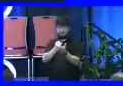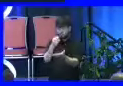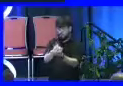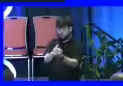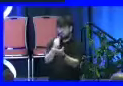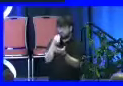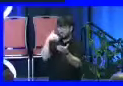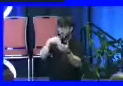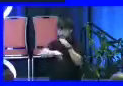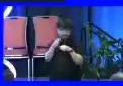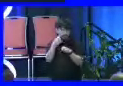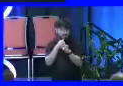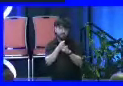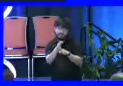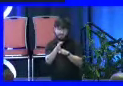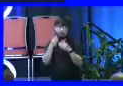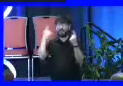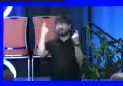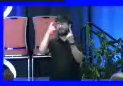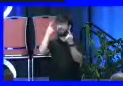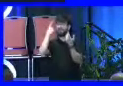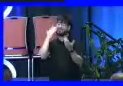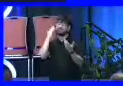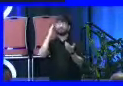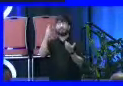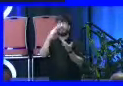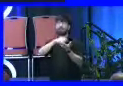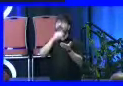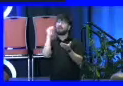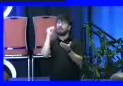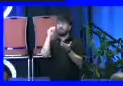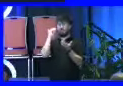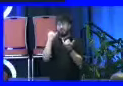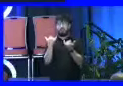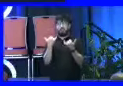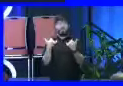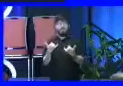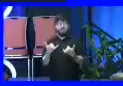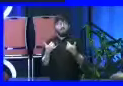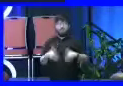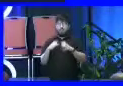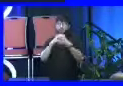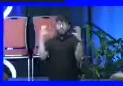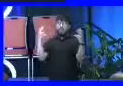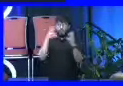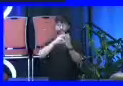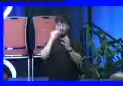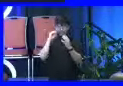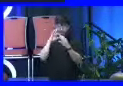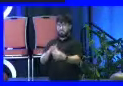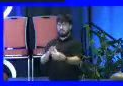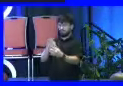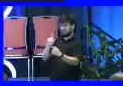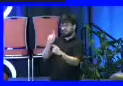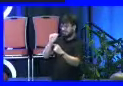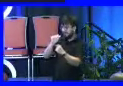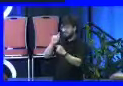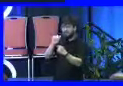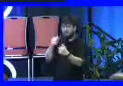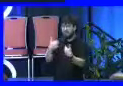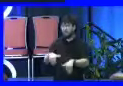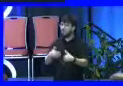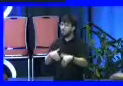enter this field ever thinking that I would work as much as I do with data, nor did I ever want to. And I definitely